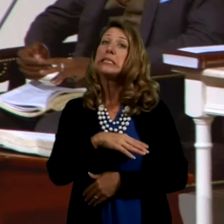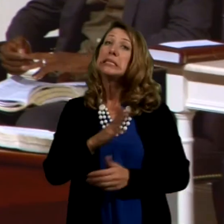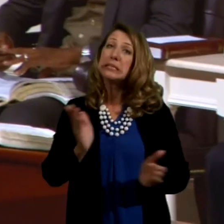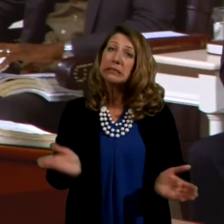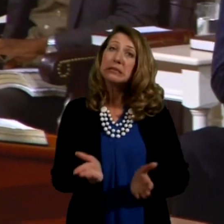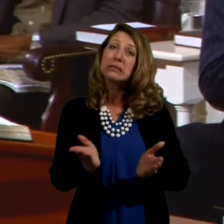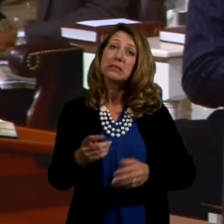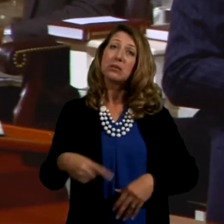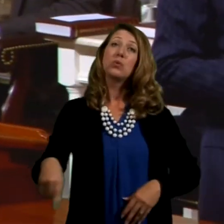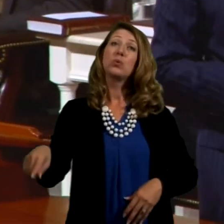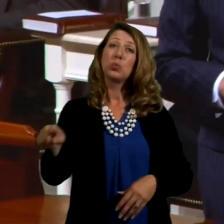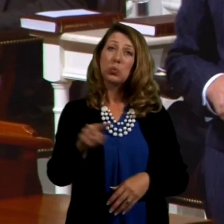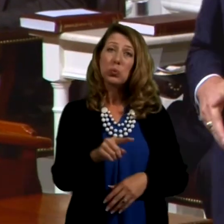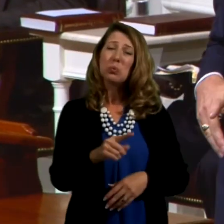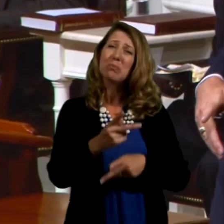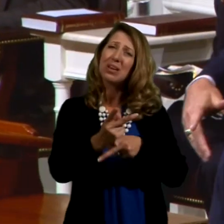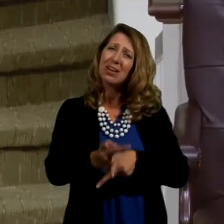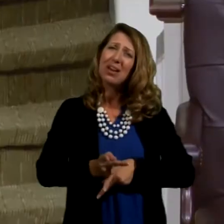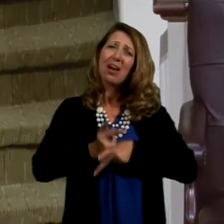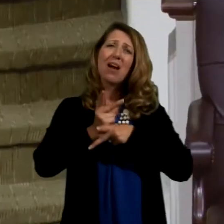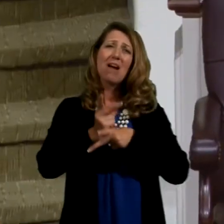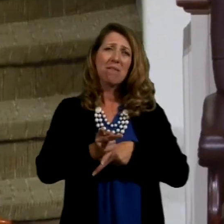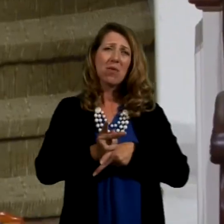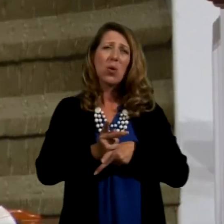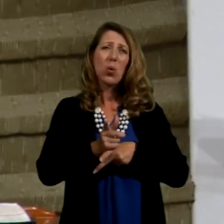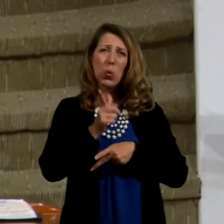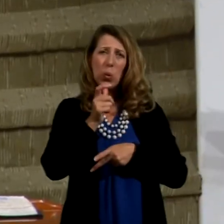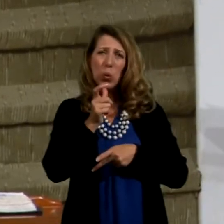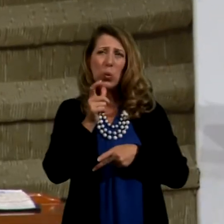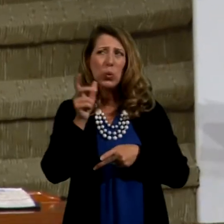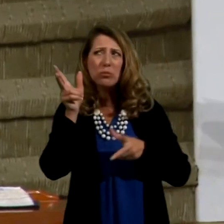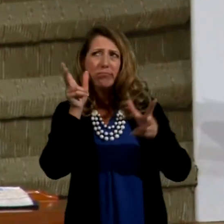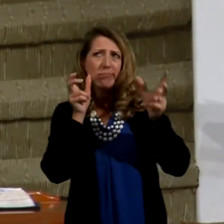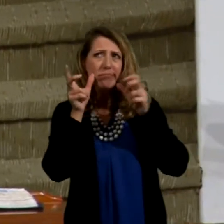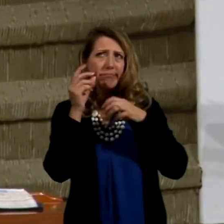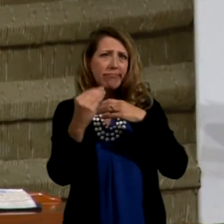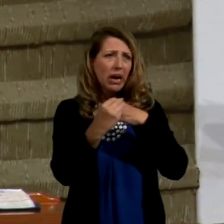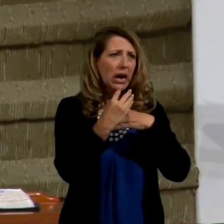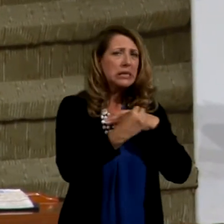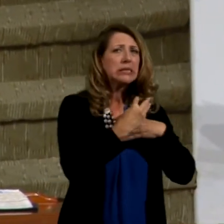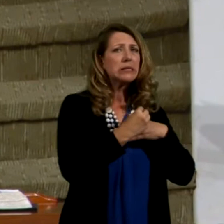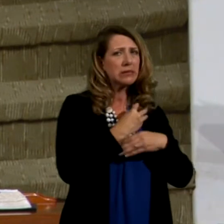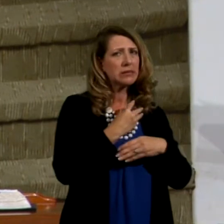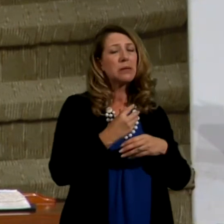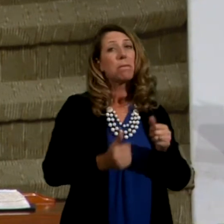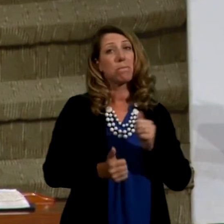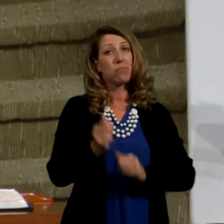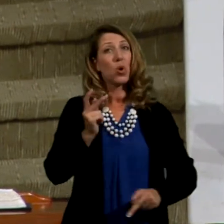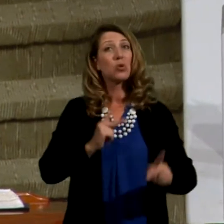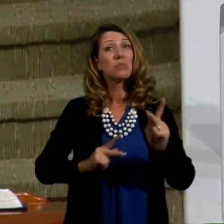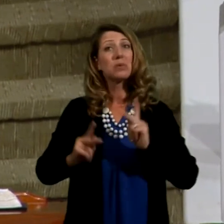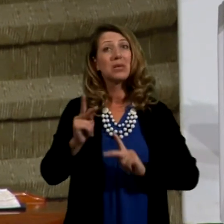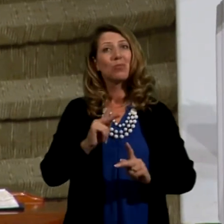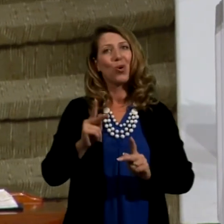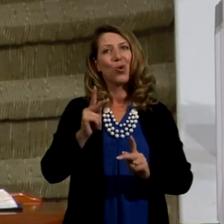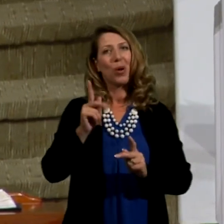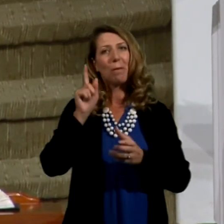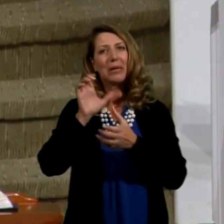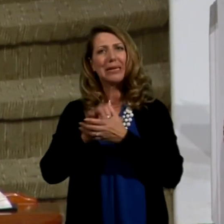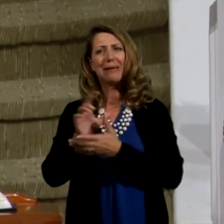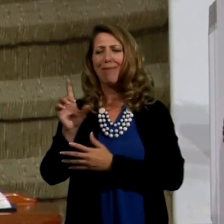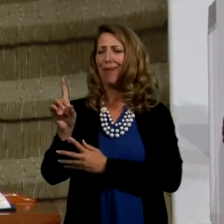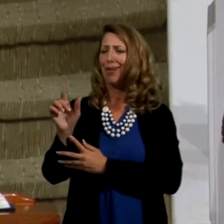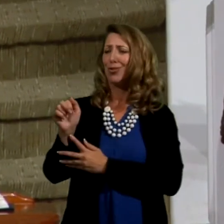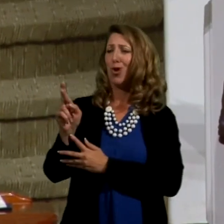to consider, be careful who you listen to. You know, most people believe Darwin over Moses.